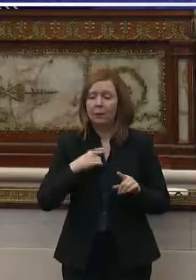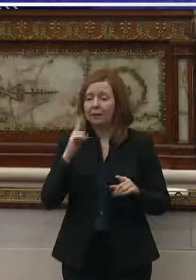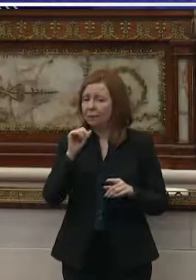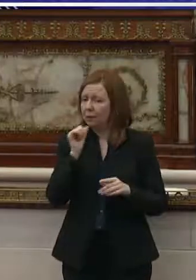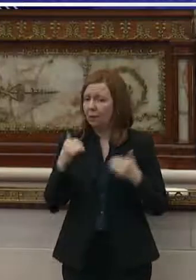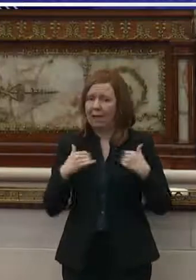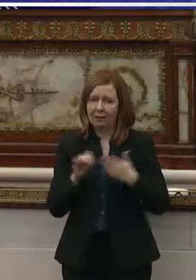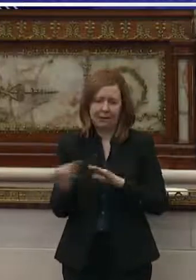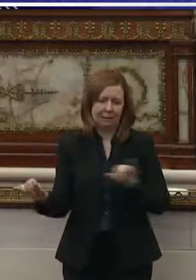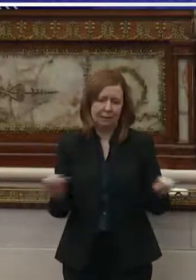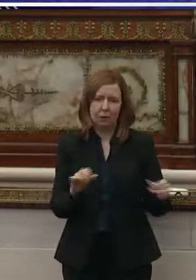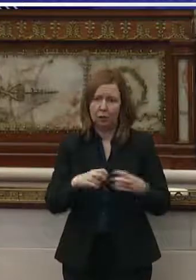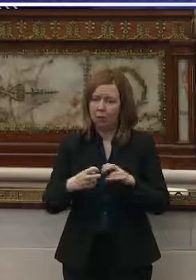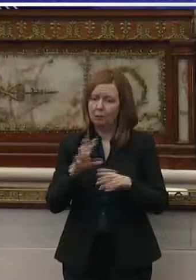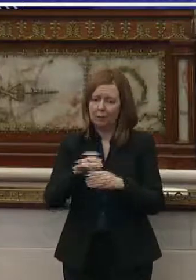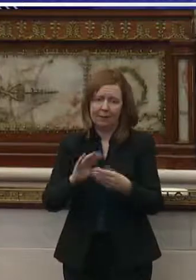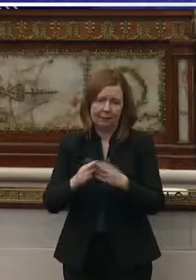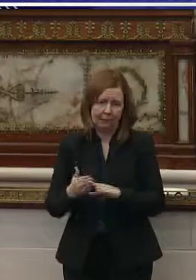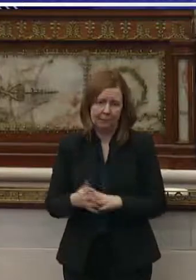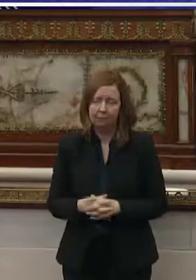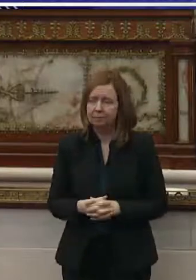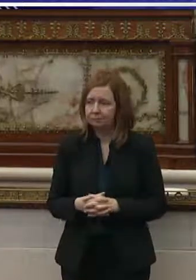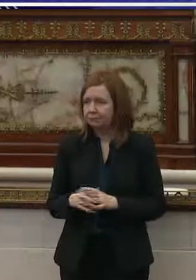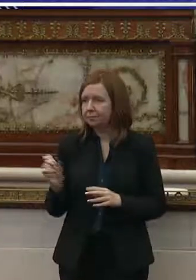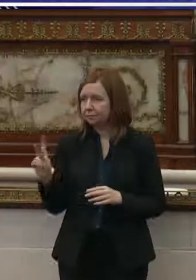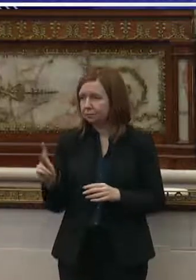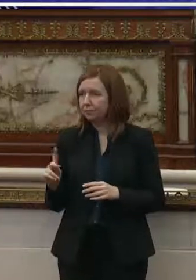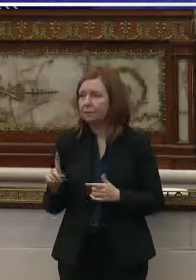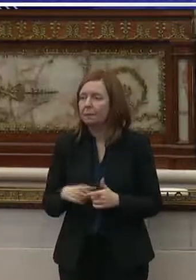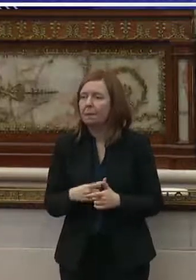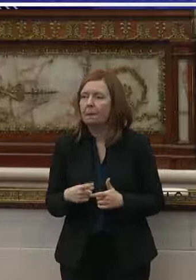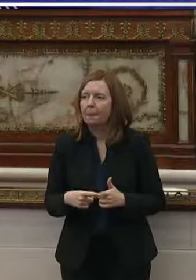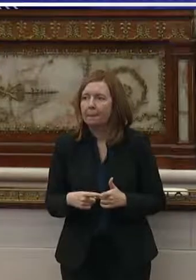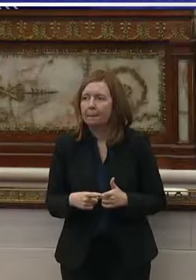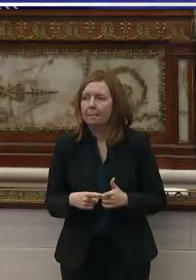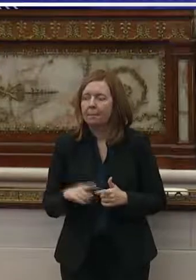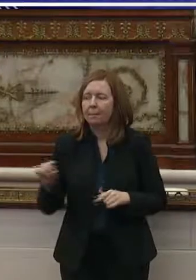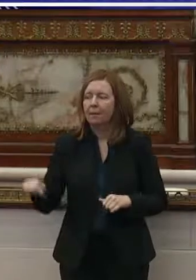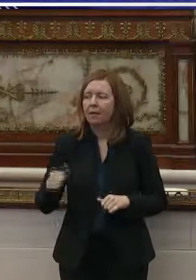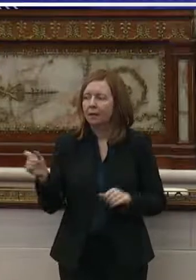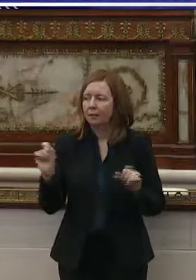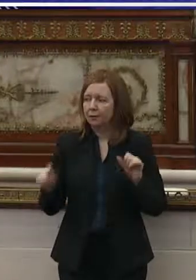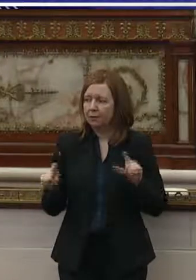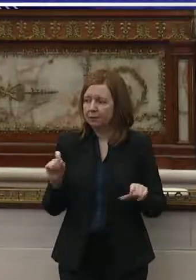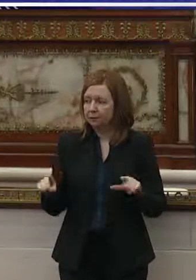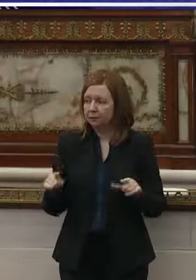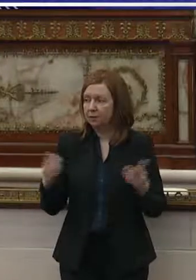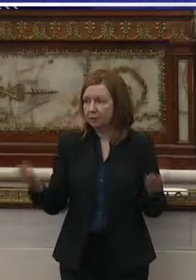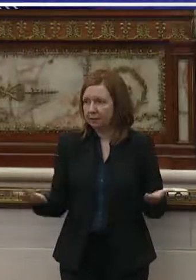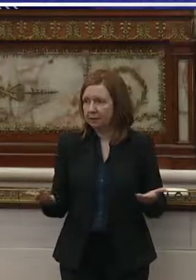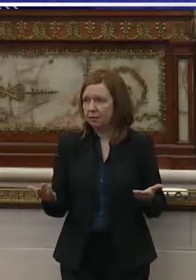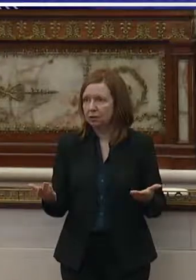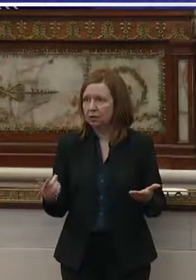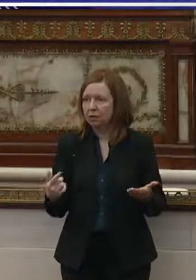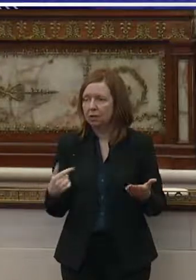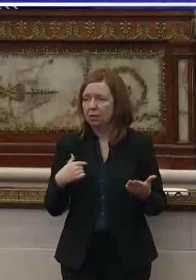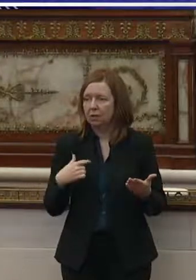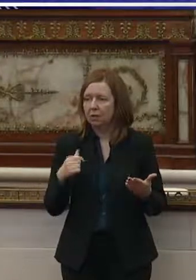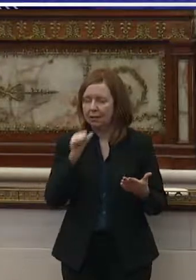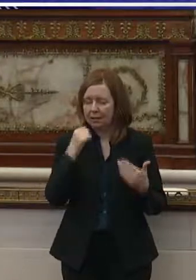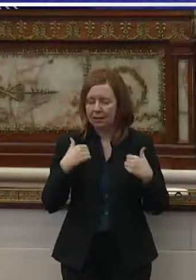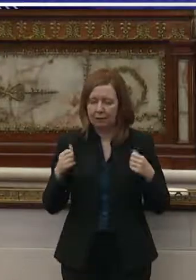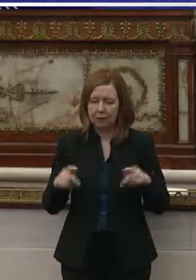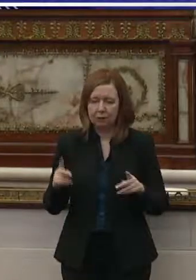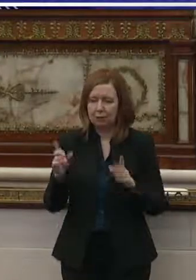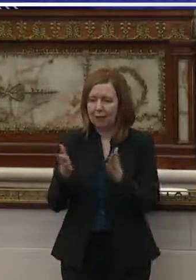to have that similar problem within the city. Okay. And then the other question, and since you're here, I did not get a chance to answer this question